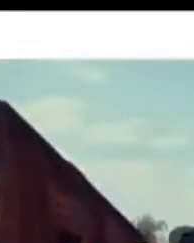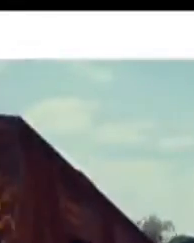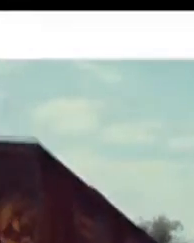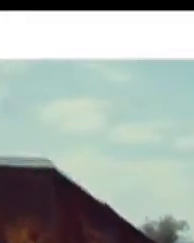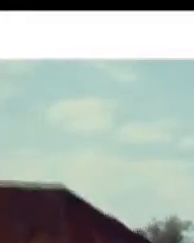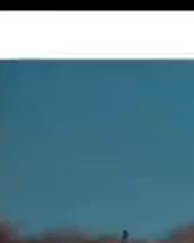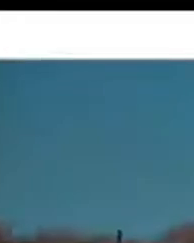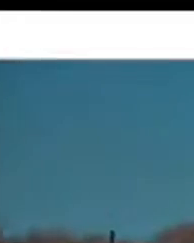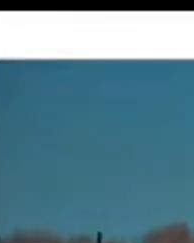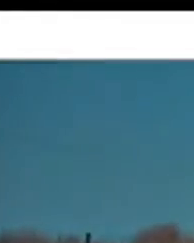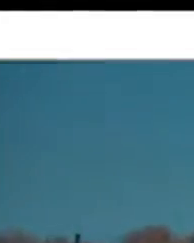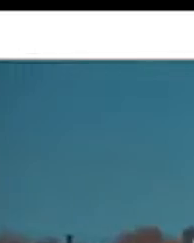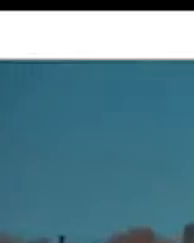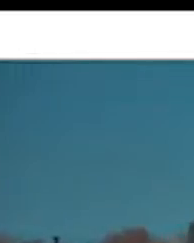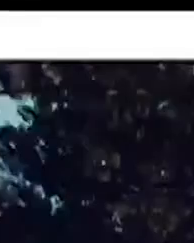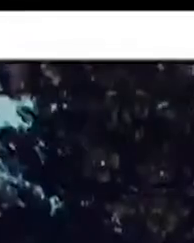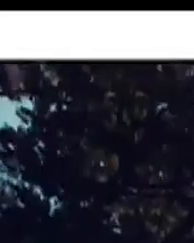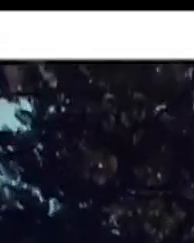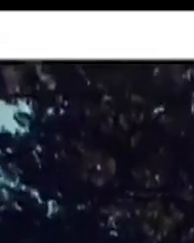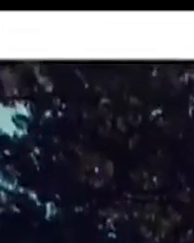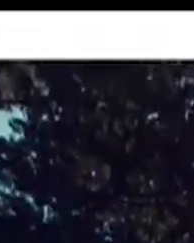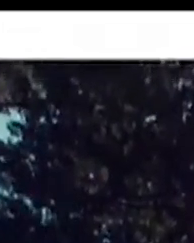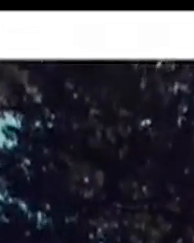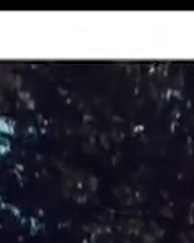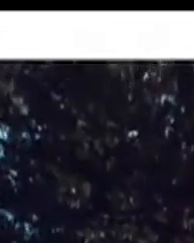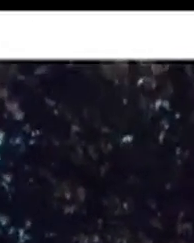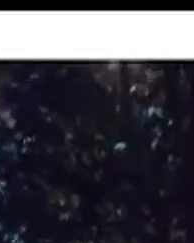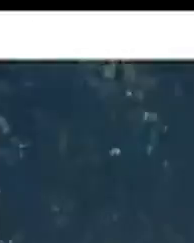Saluta me Kelly Bene Hendi Chukien.